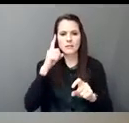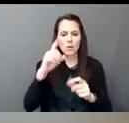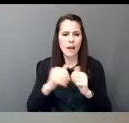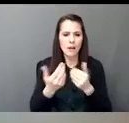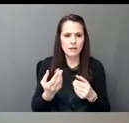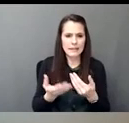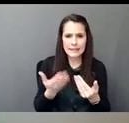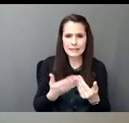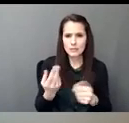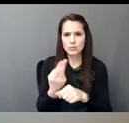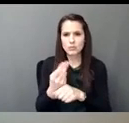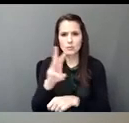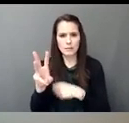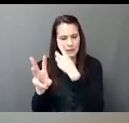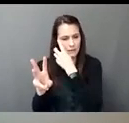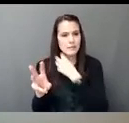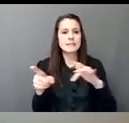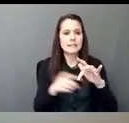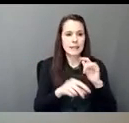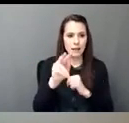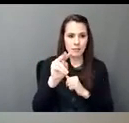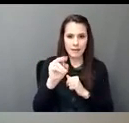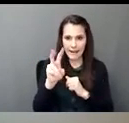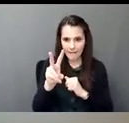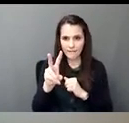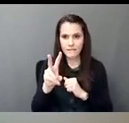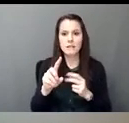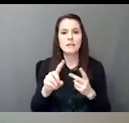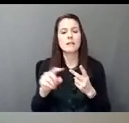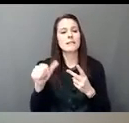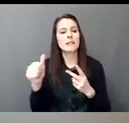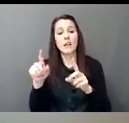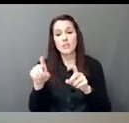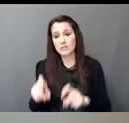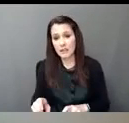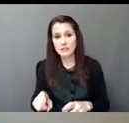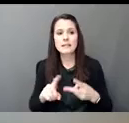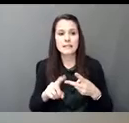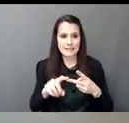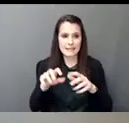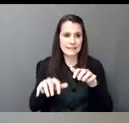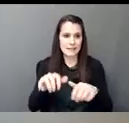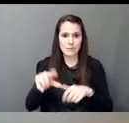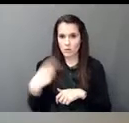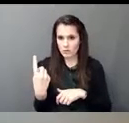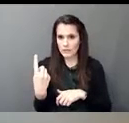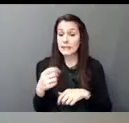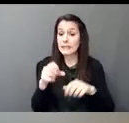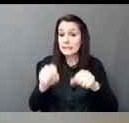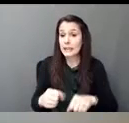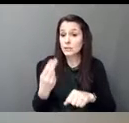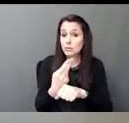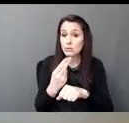websites. Skip navigation. The other tests that we perform is keyboard only. Can you navigate the